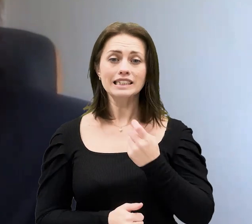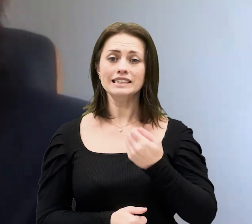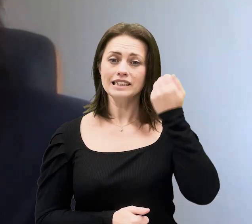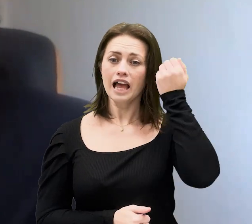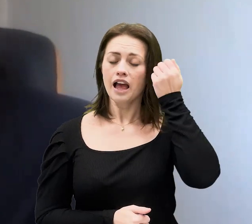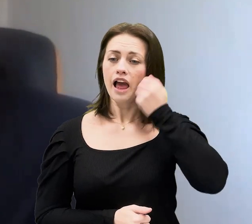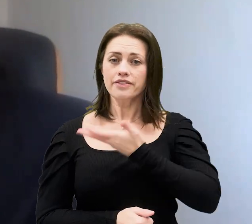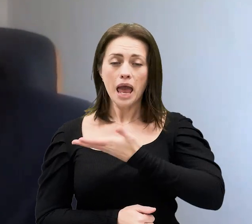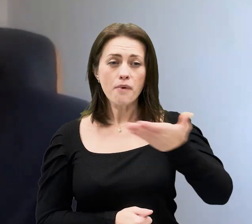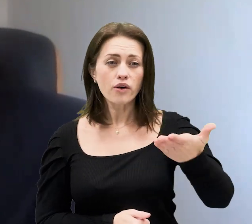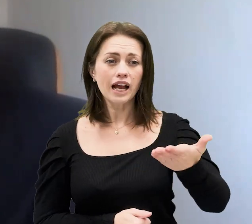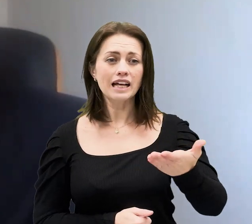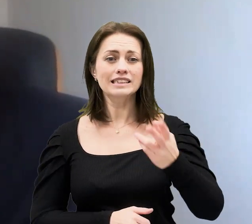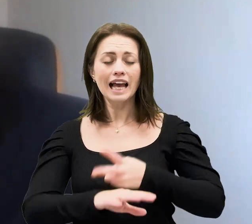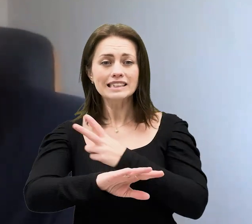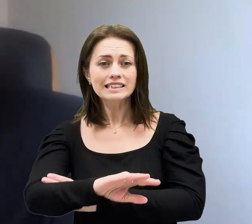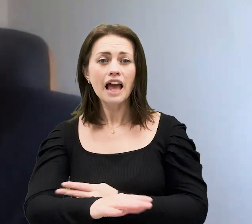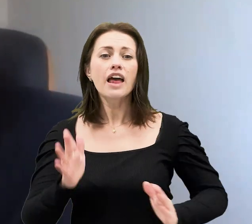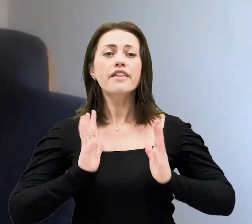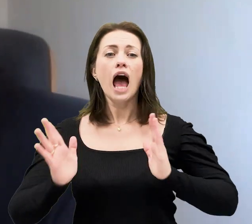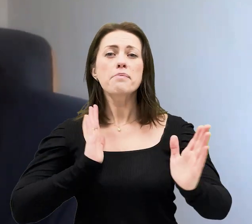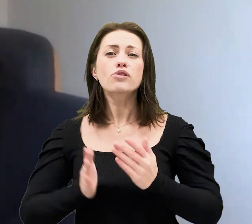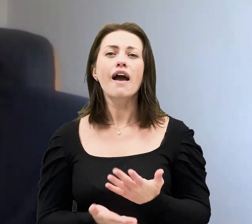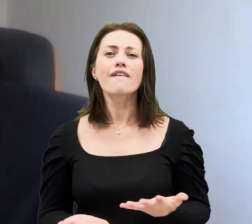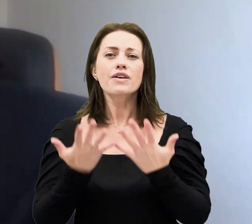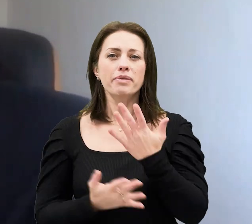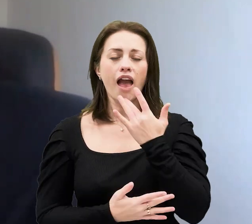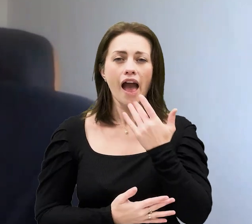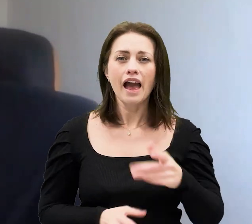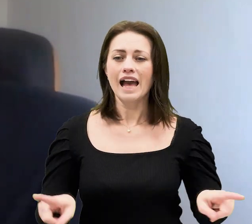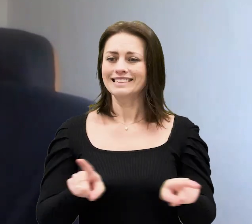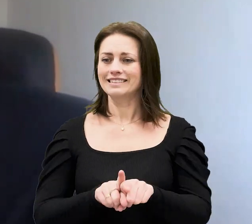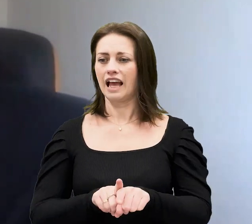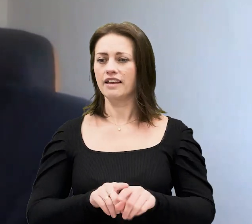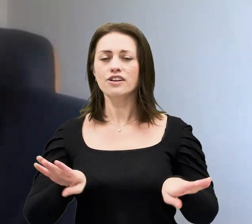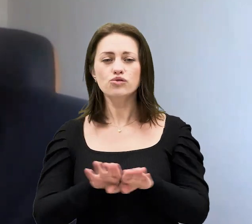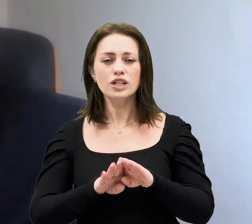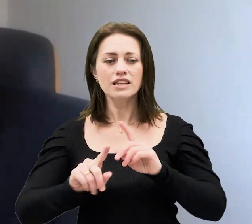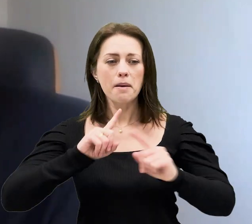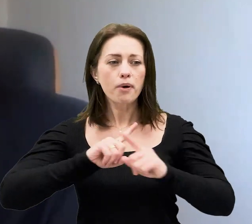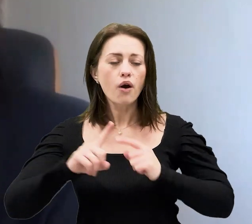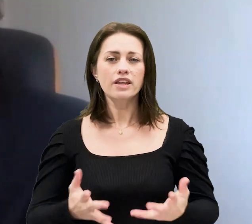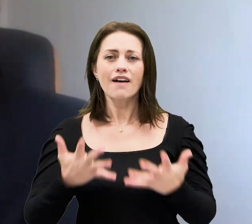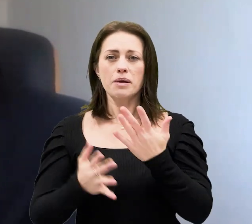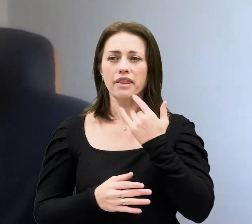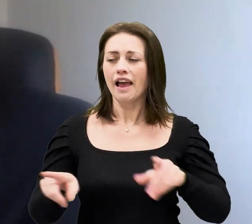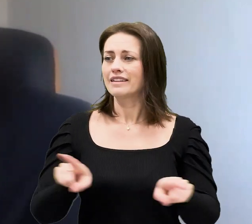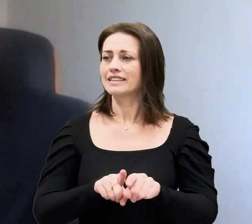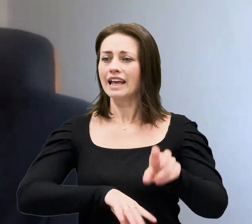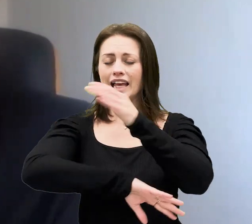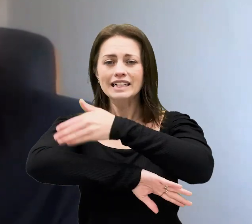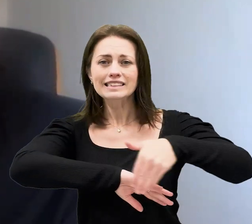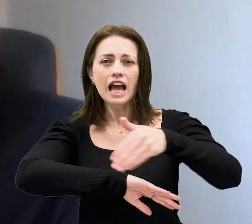religion? A conversation on religious fundamentalism and caste politics, and so within the country, and also to